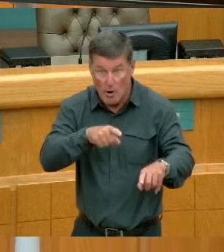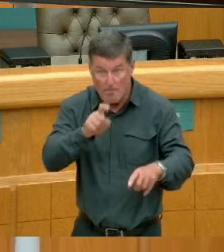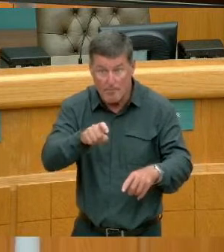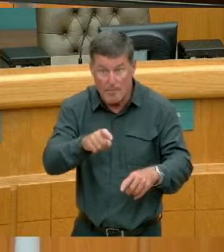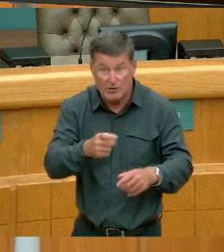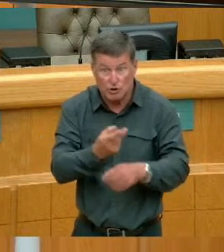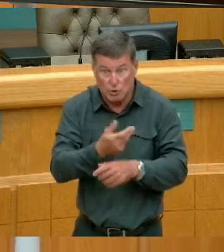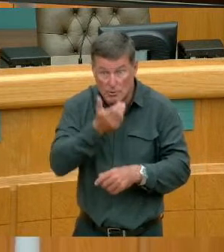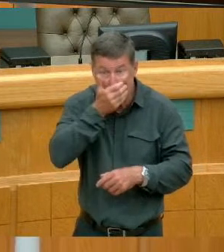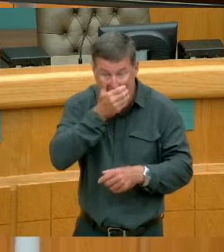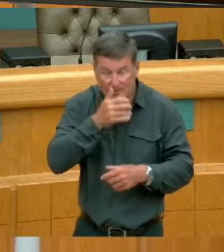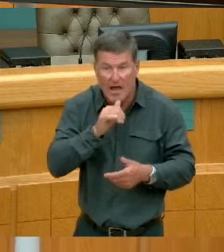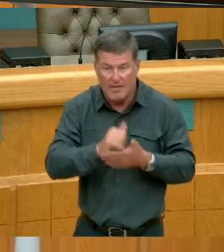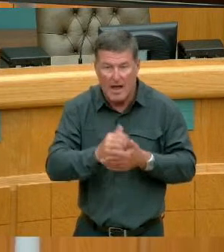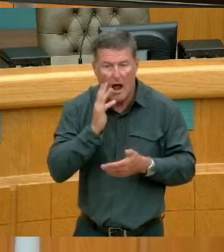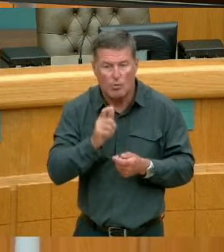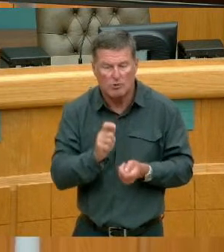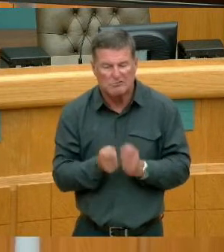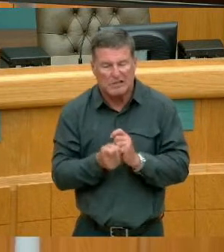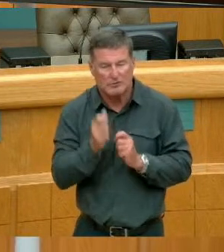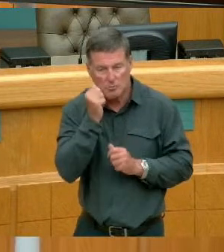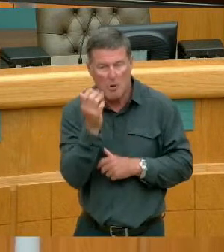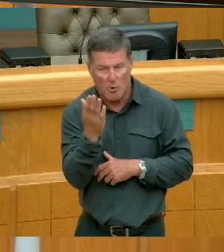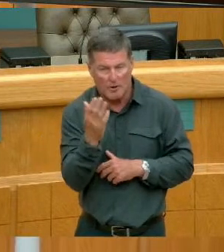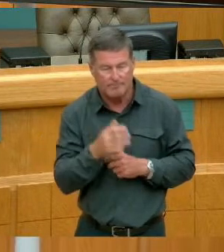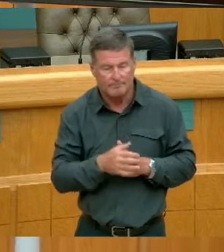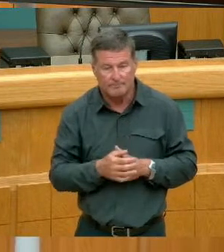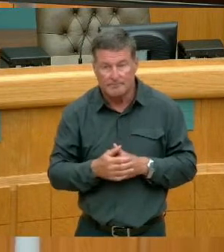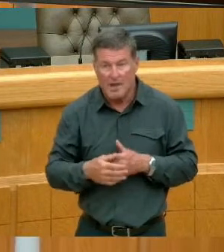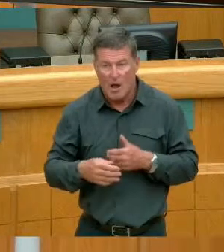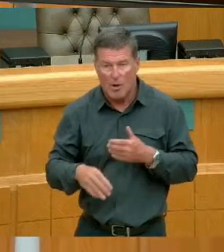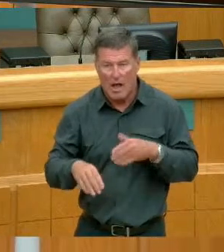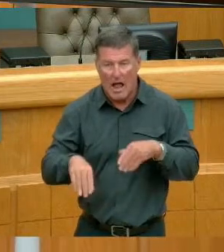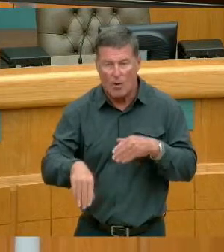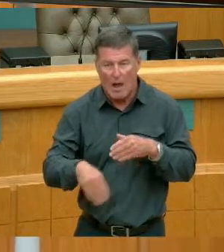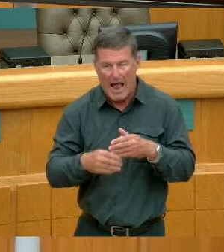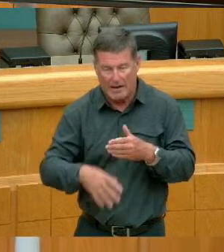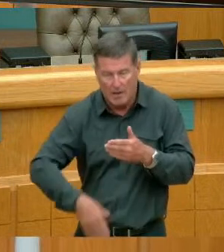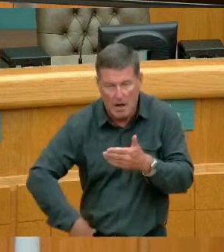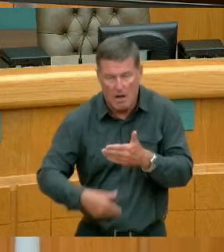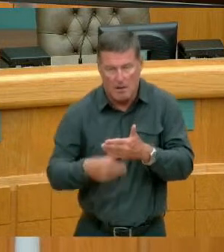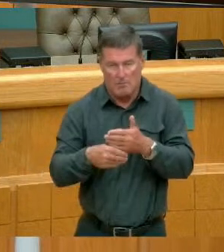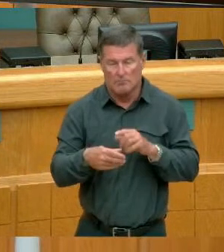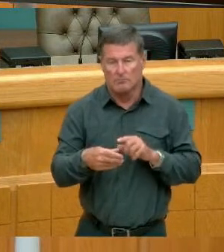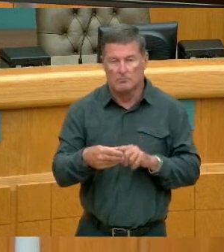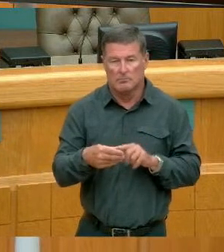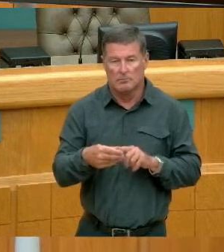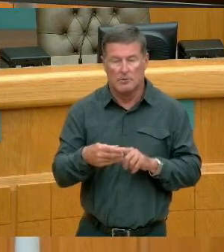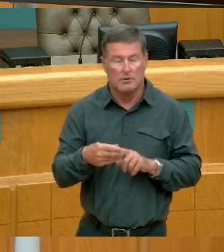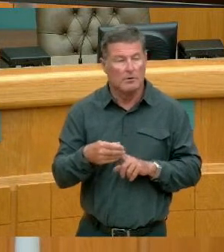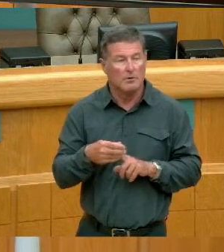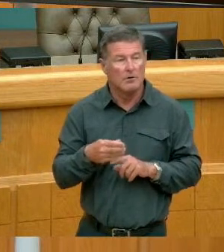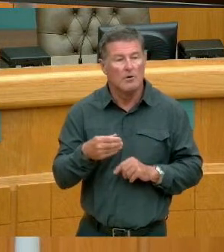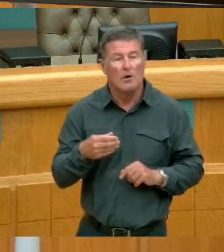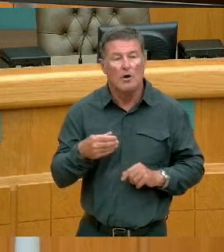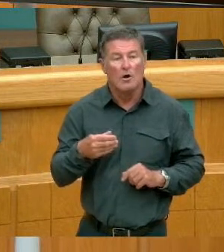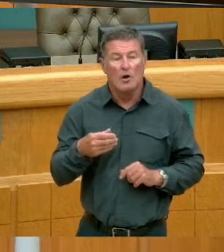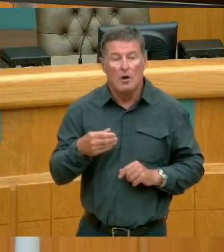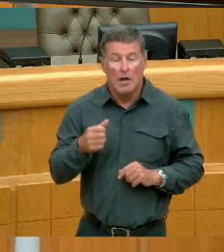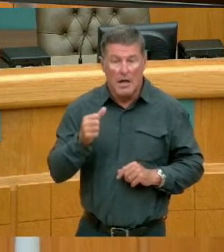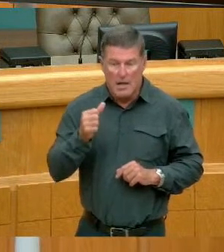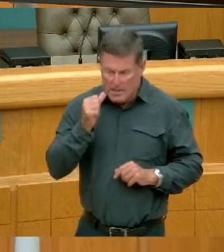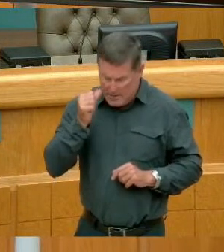Earlier today, I had the opportunity and part of last night to visit with the 3 CEOs